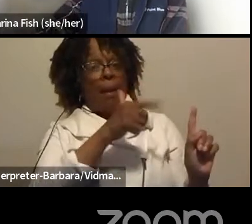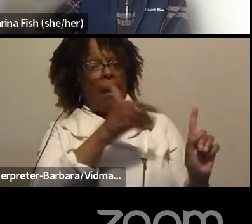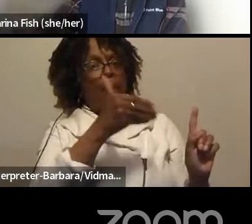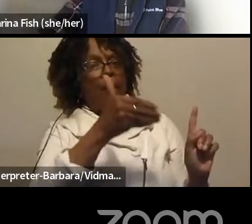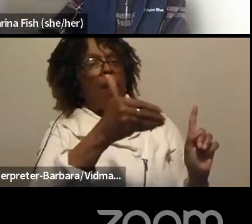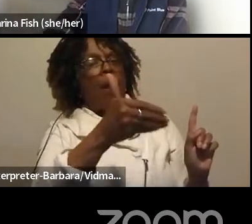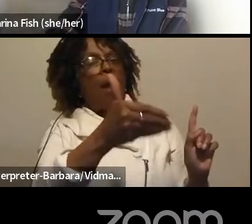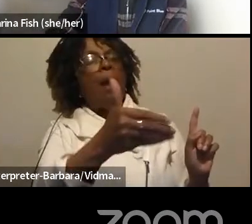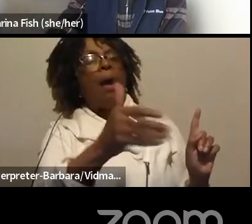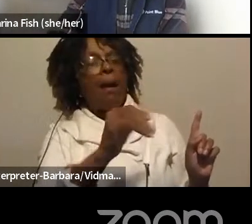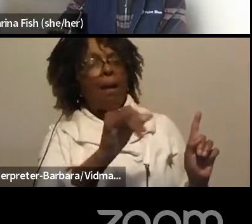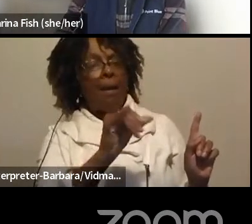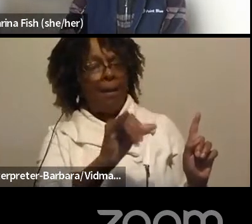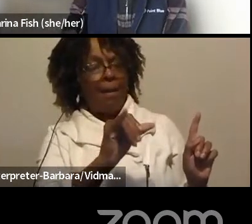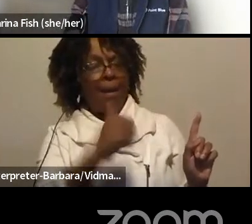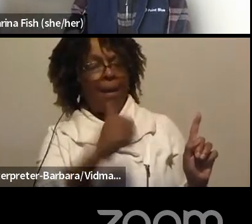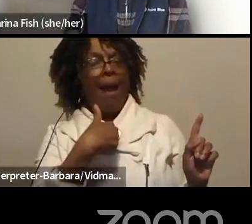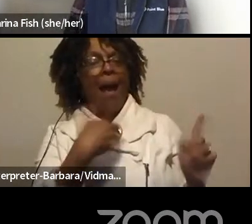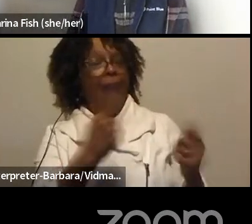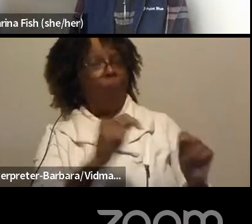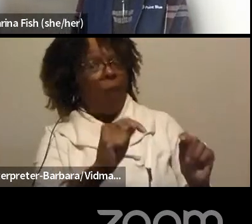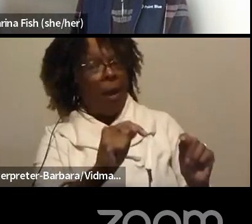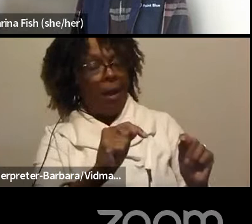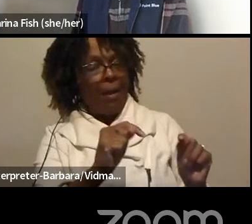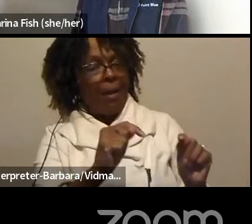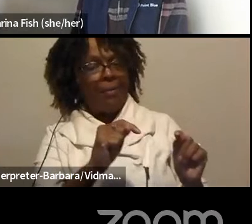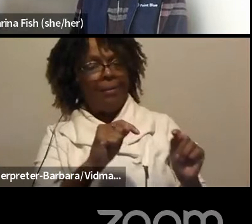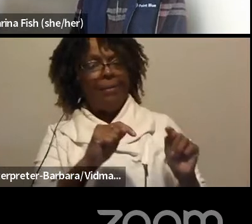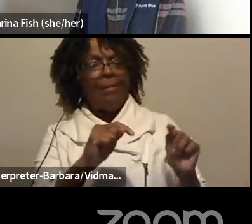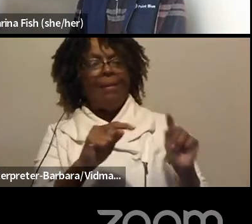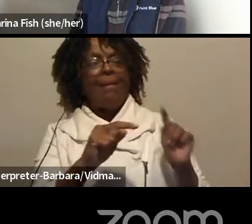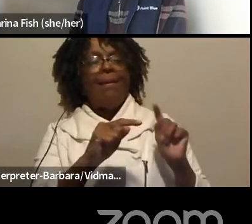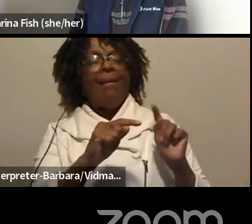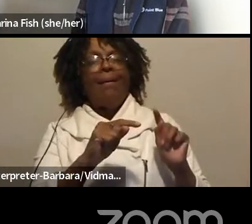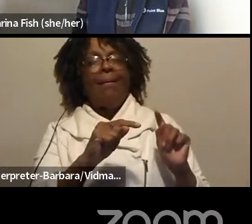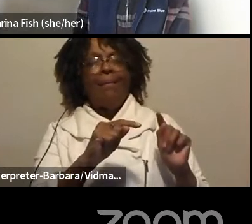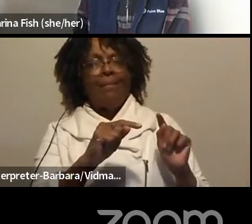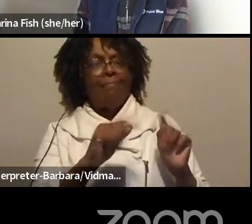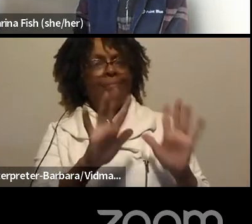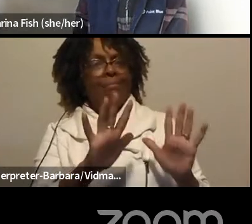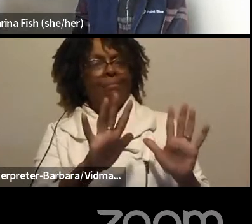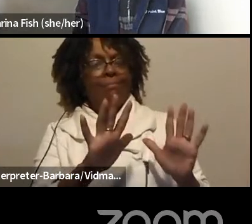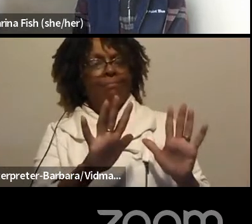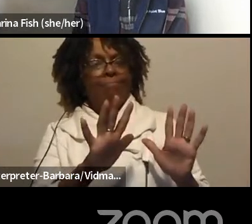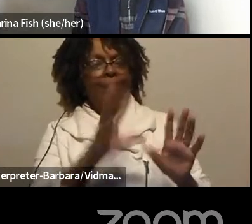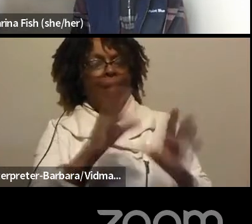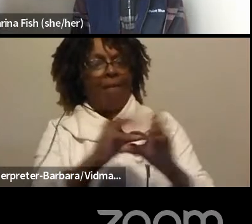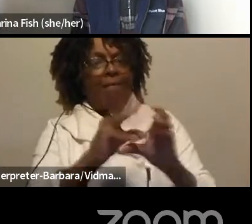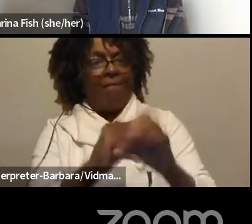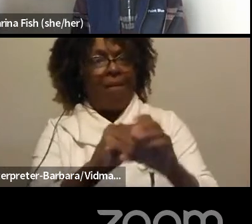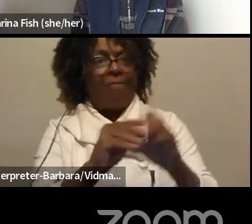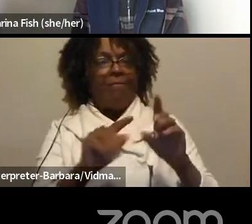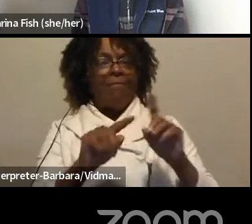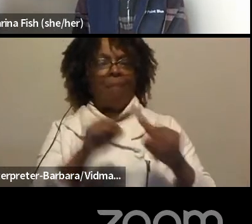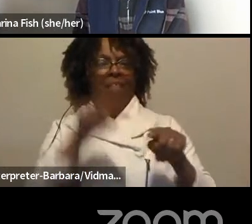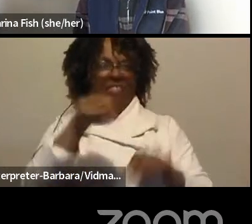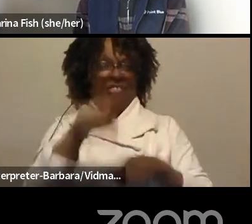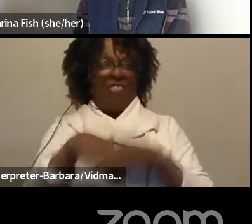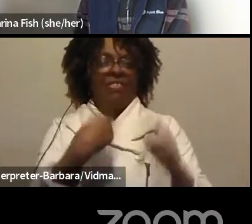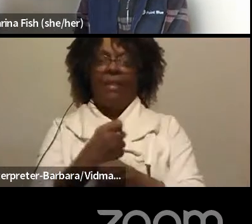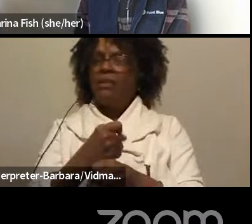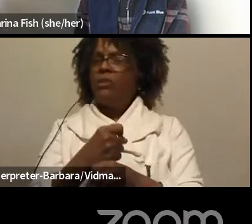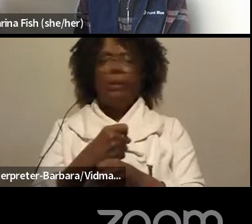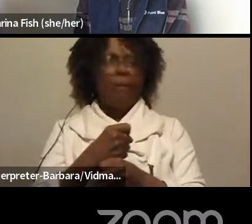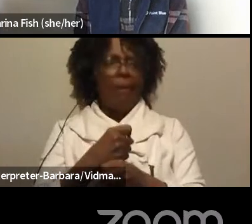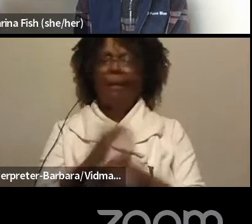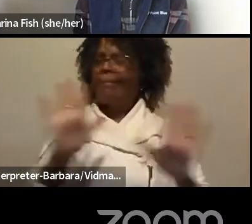best. I tried my best. But coming forward this year, I decided to step back because it's a lot.